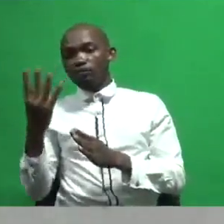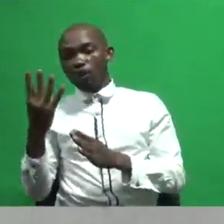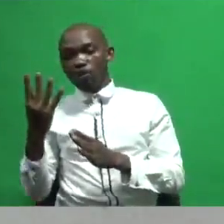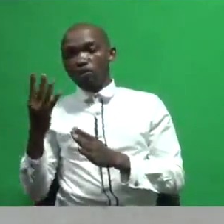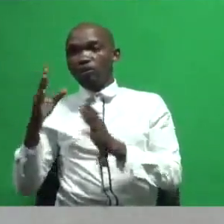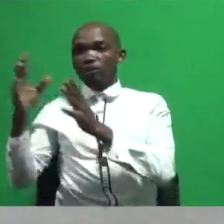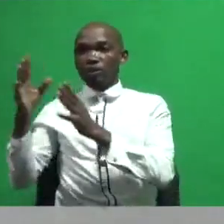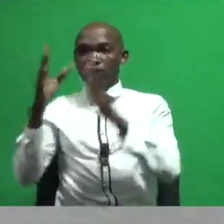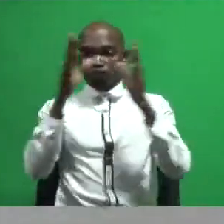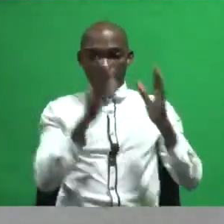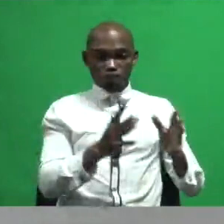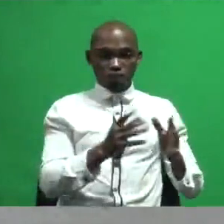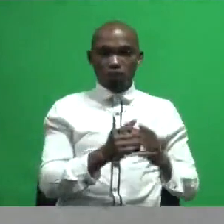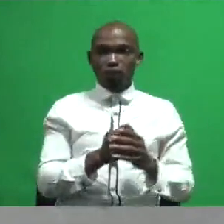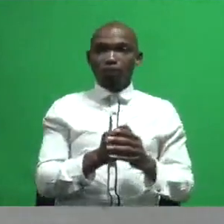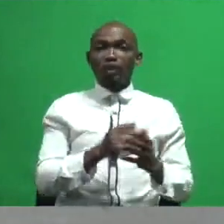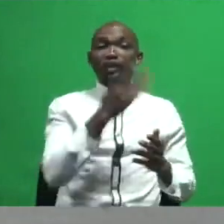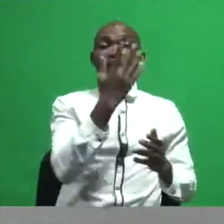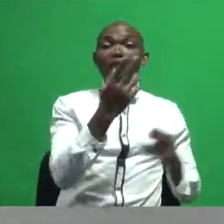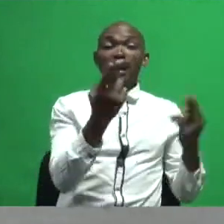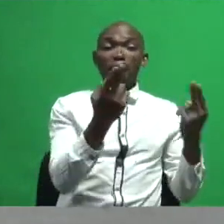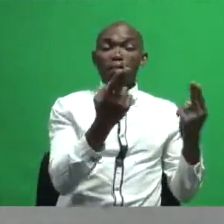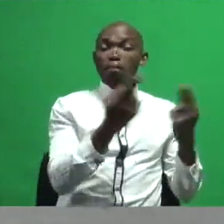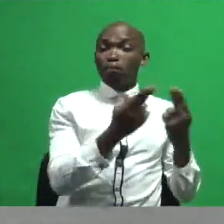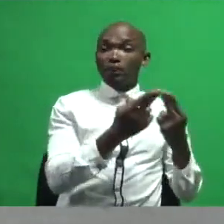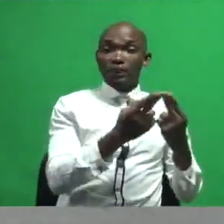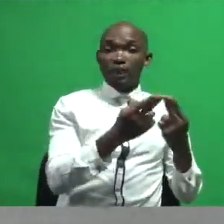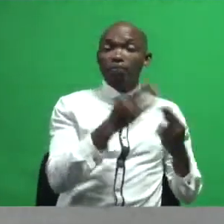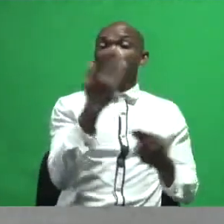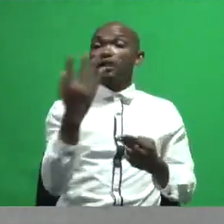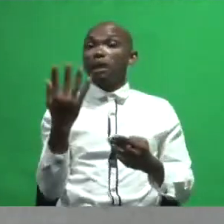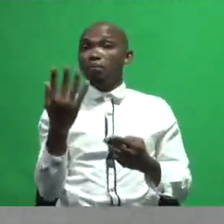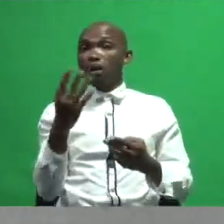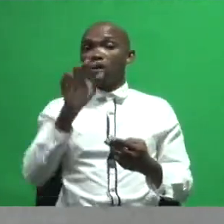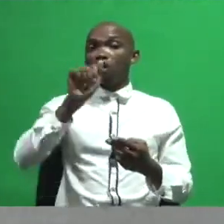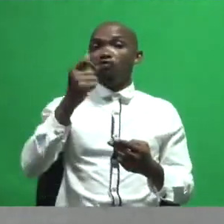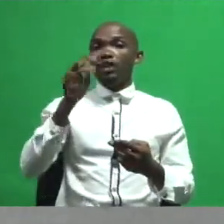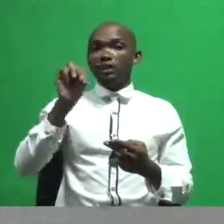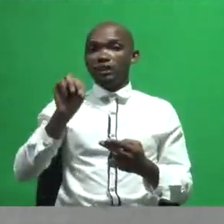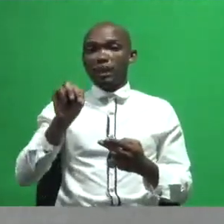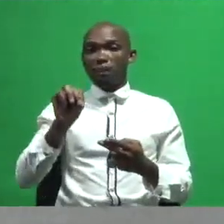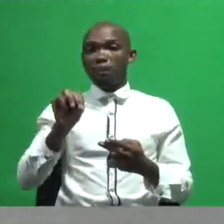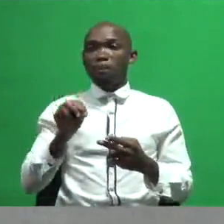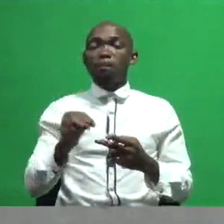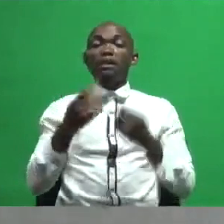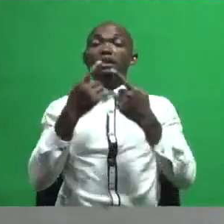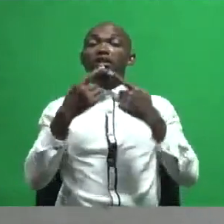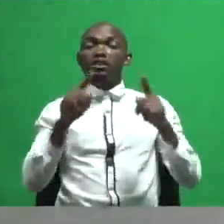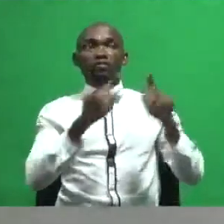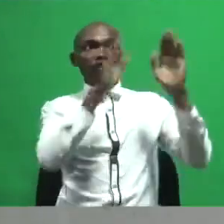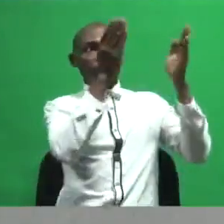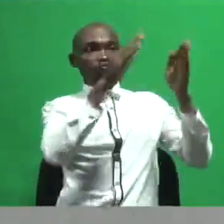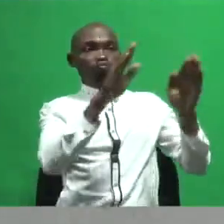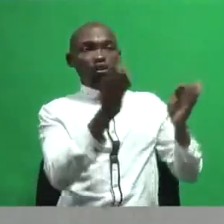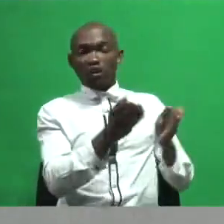The same case in these three. There are the same number of atoms from each compound. But what is the difference is on